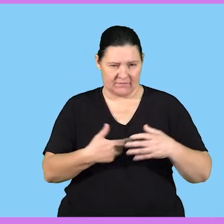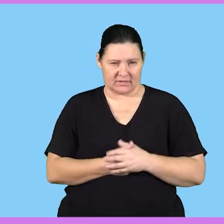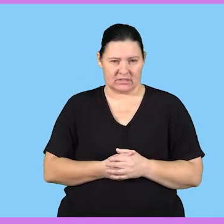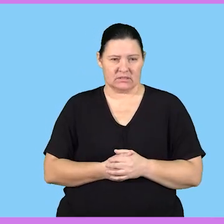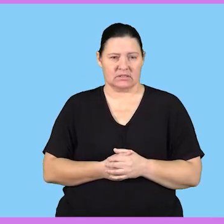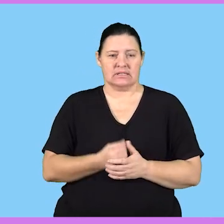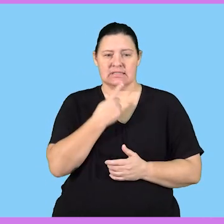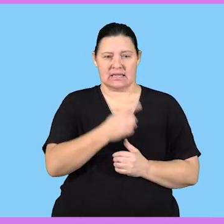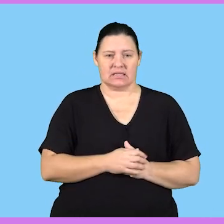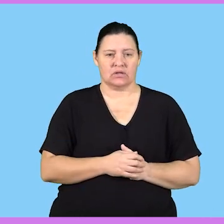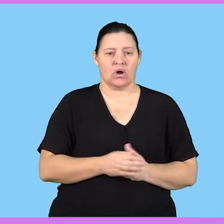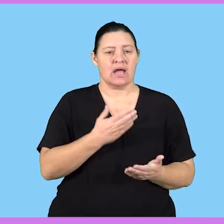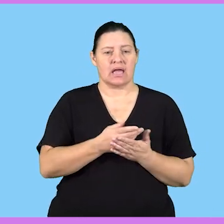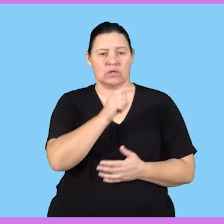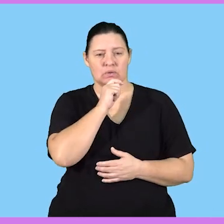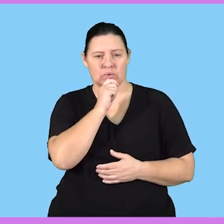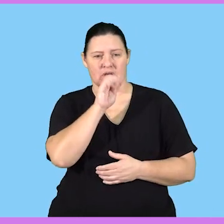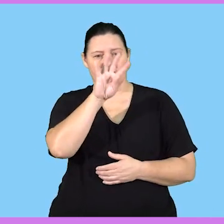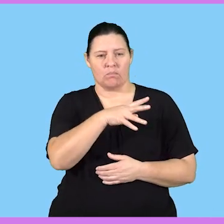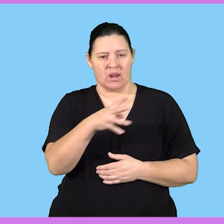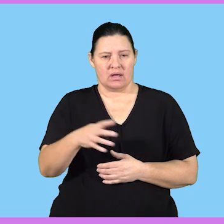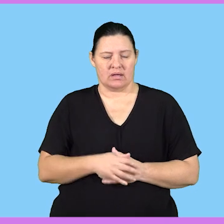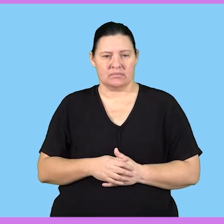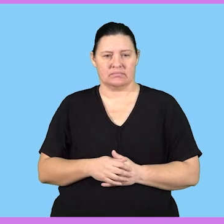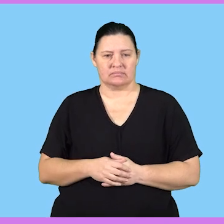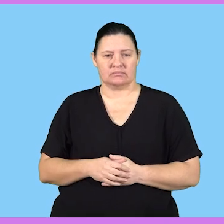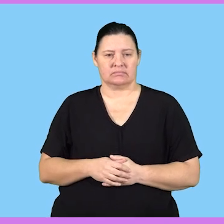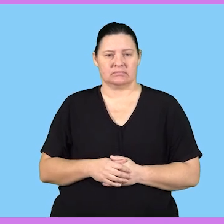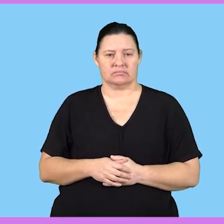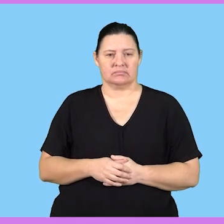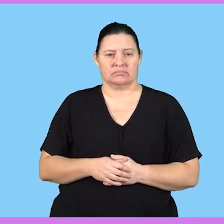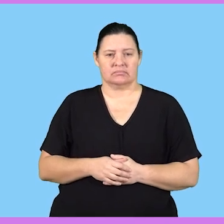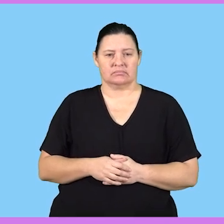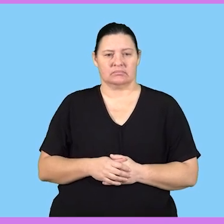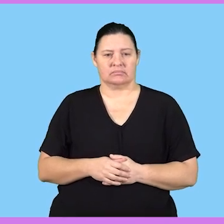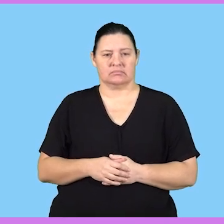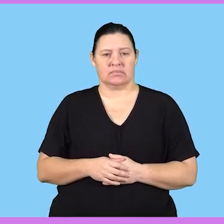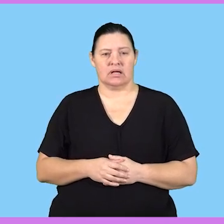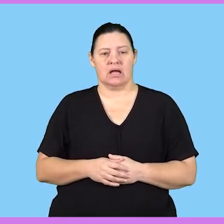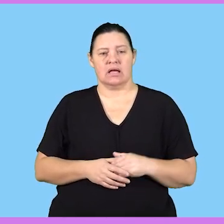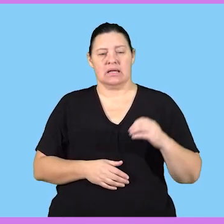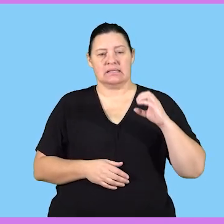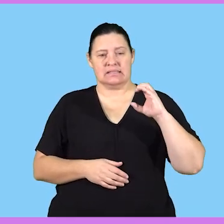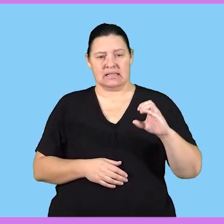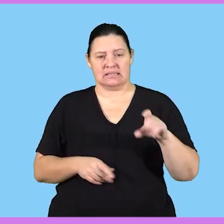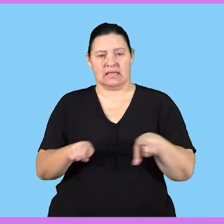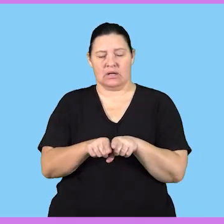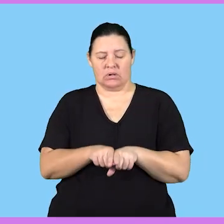us. It says you may use the formula degrees Celsius equals to